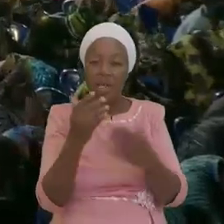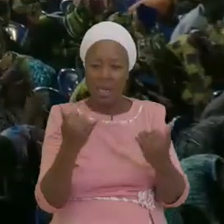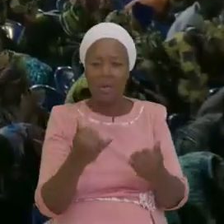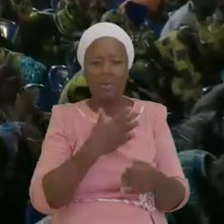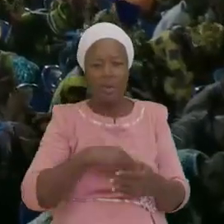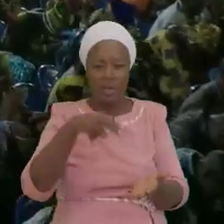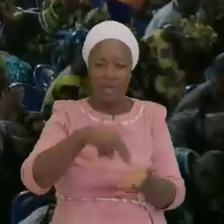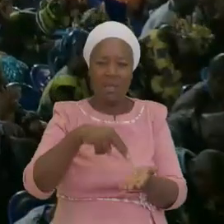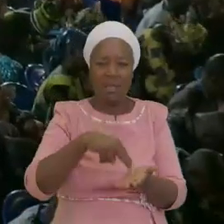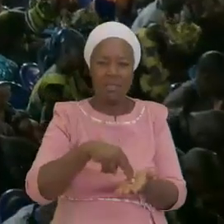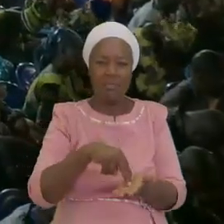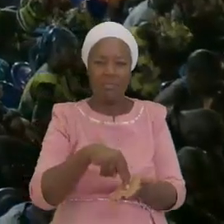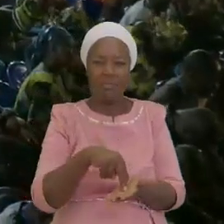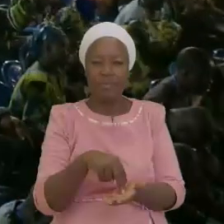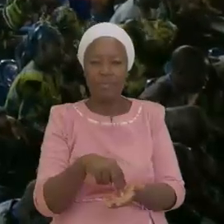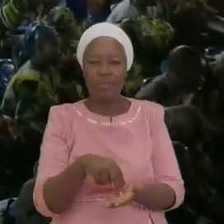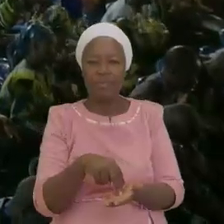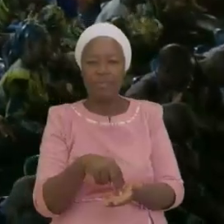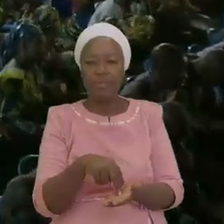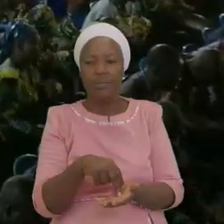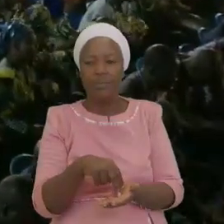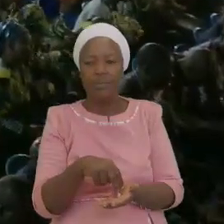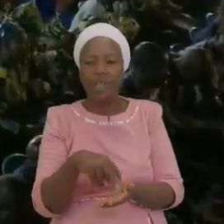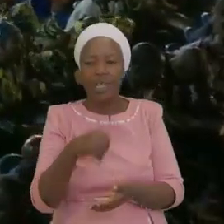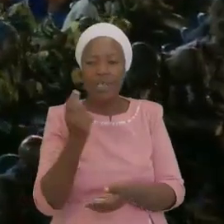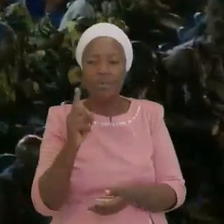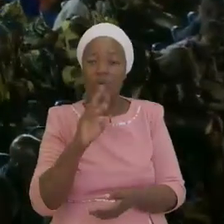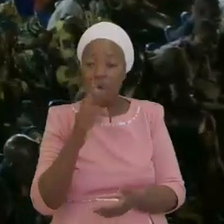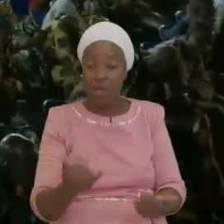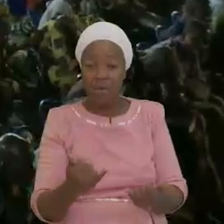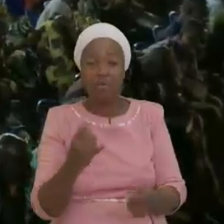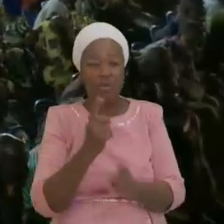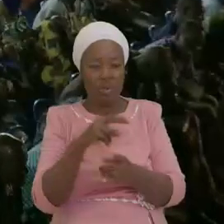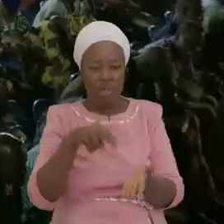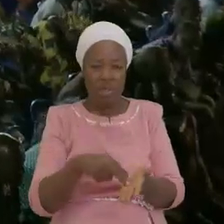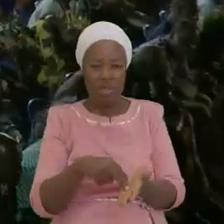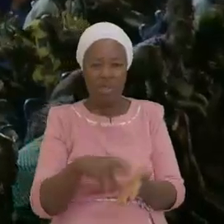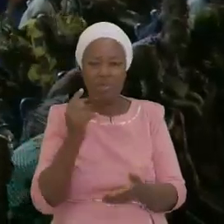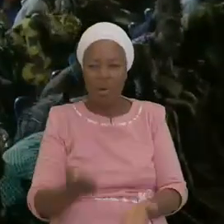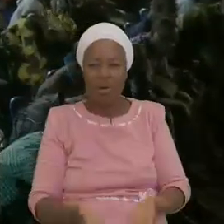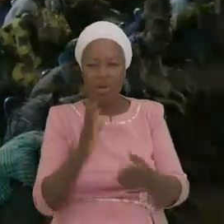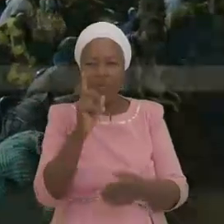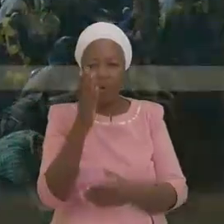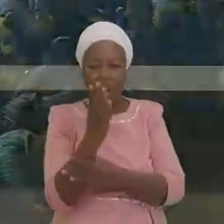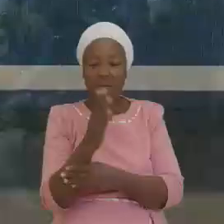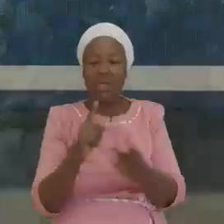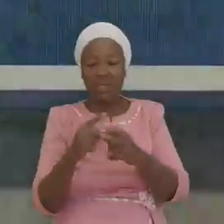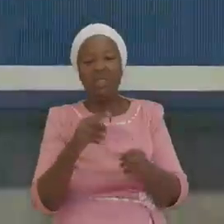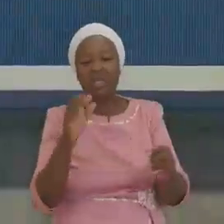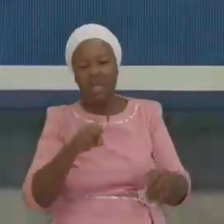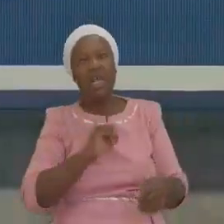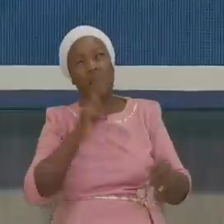wherever you are. You are raising up your hand. You say, yes, I believe Jesus is my Savior.